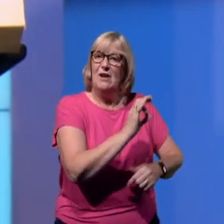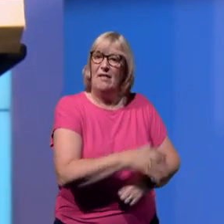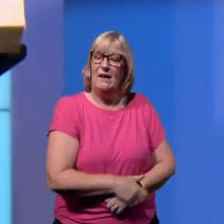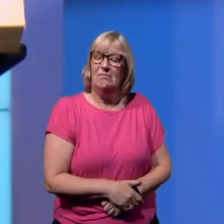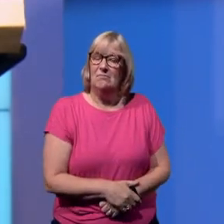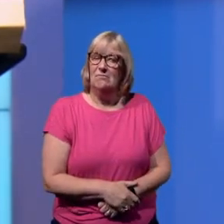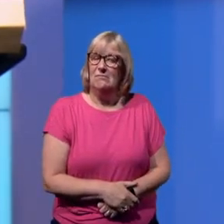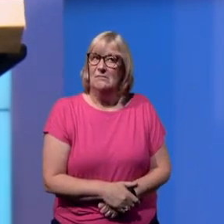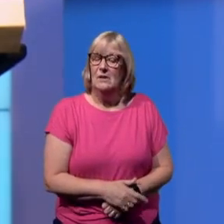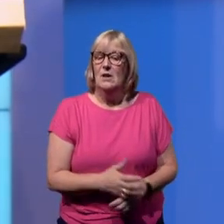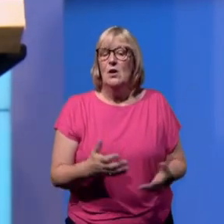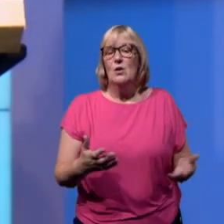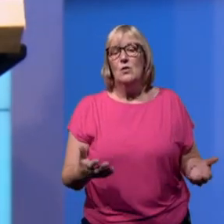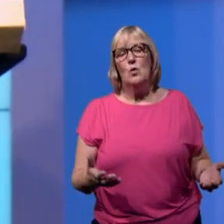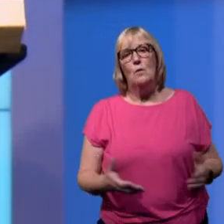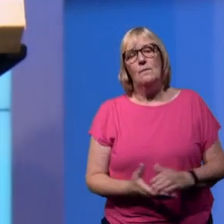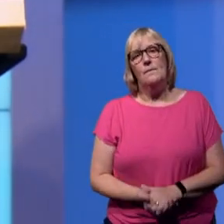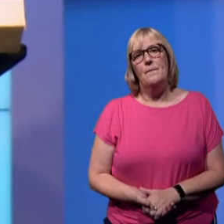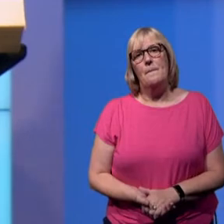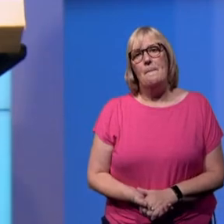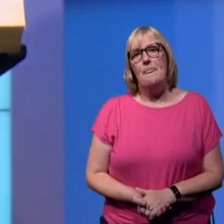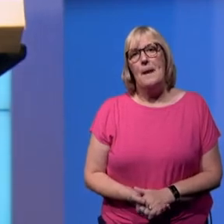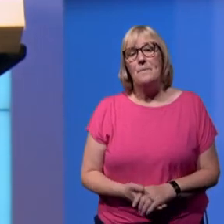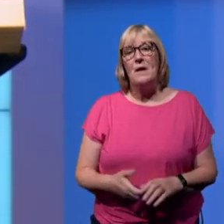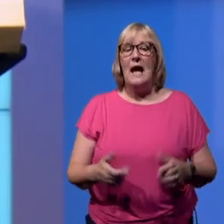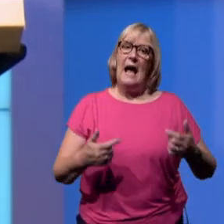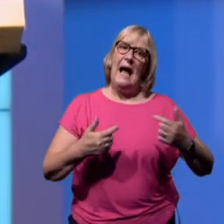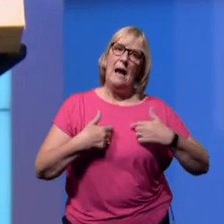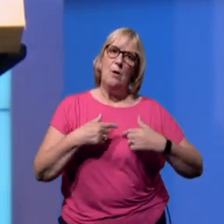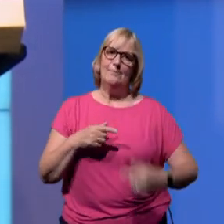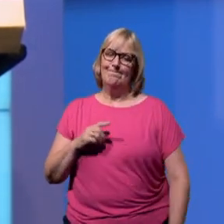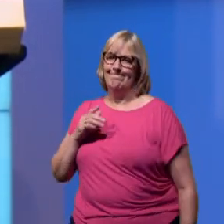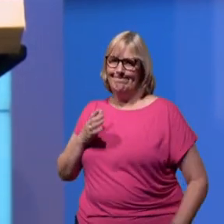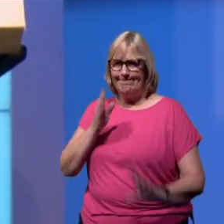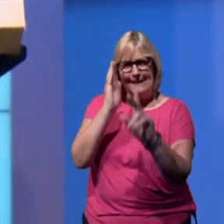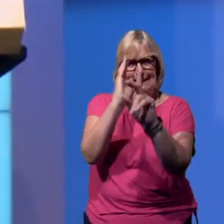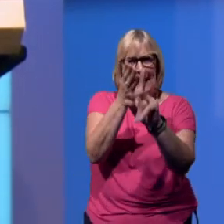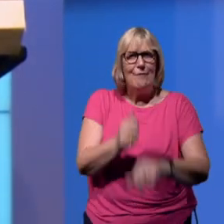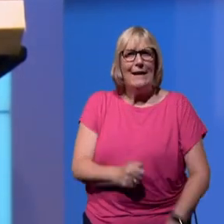tendency? Is it to be brash and unkind?